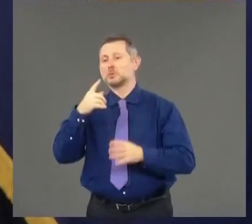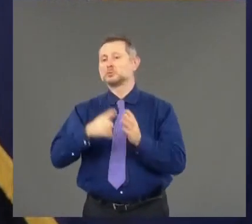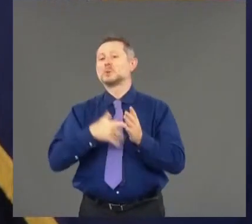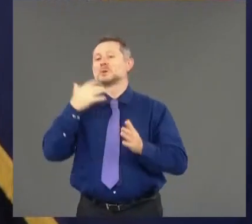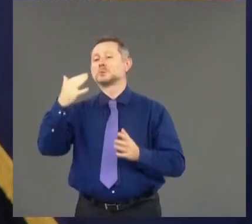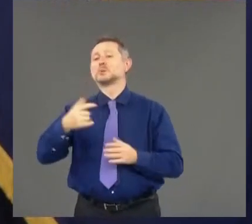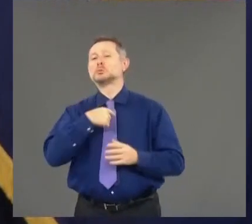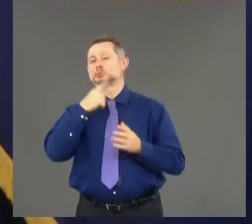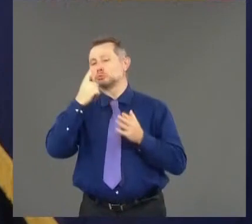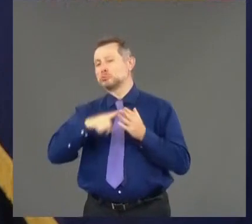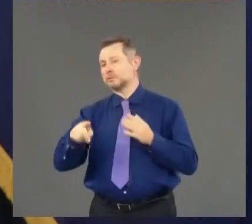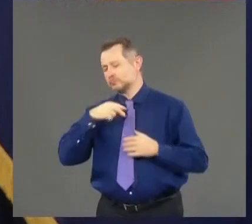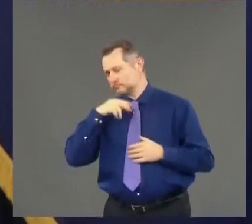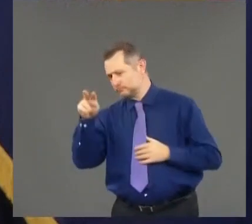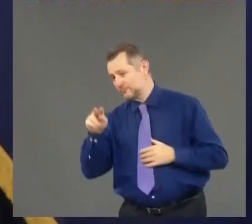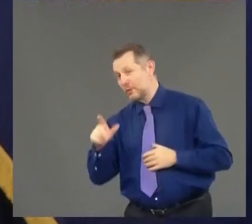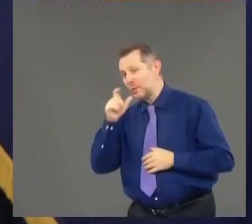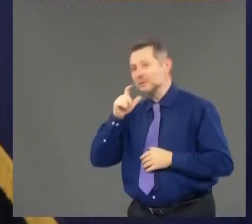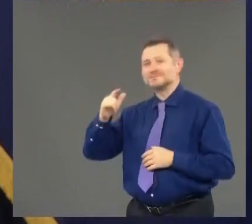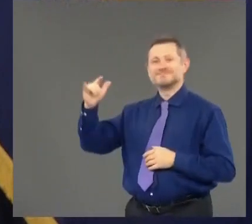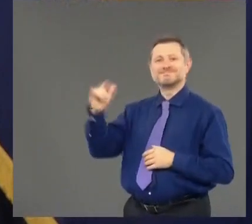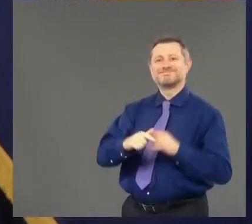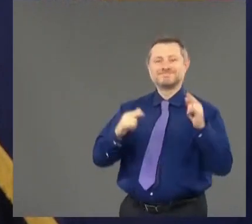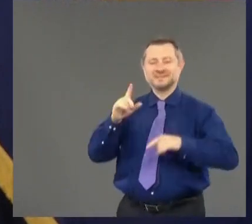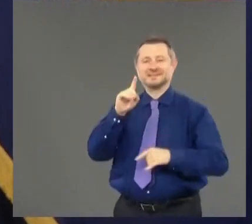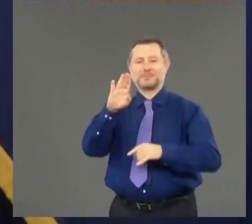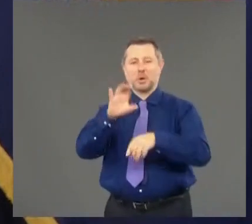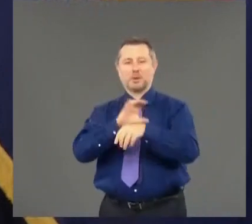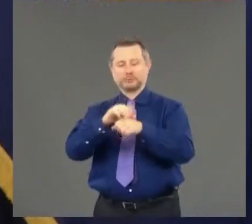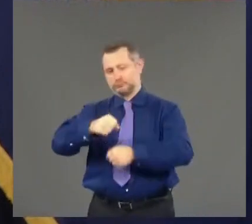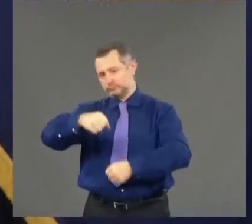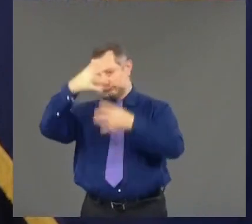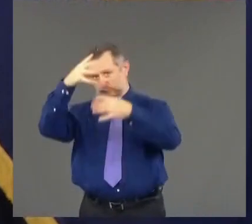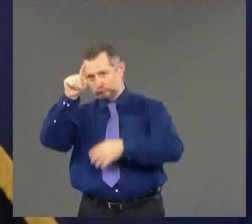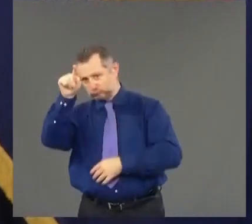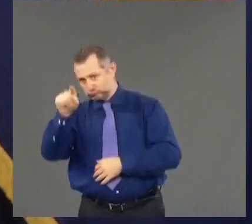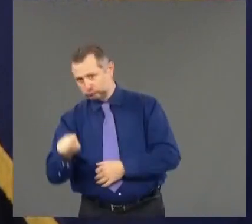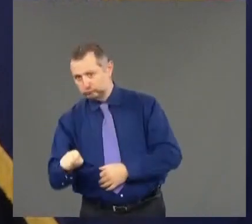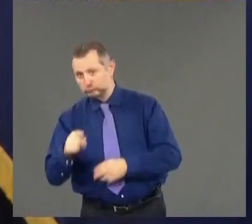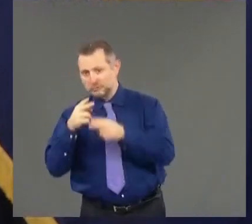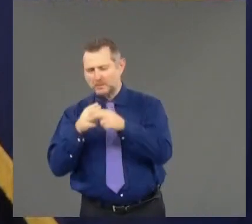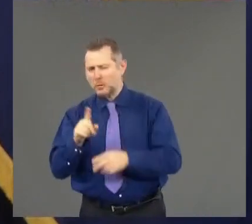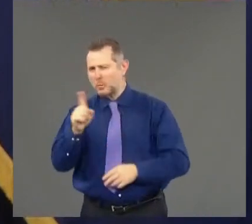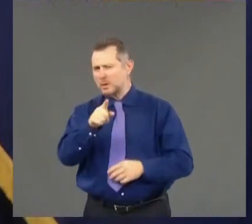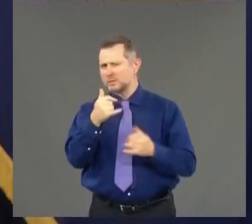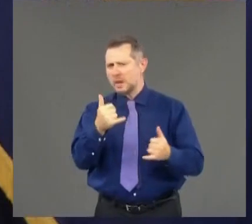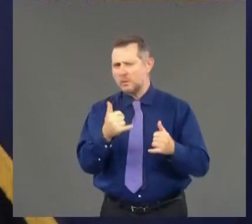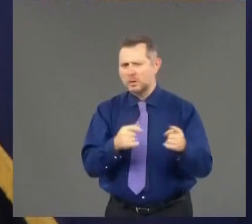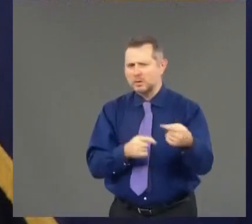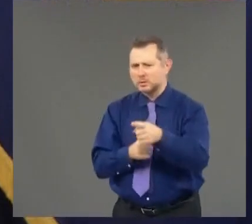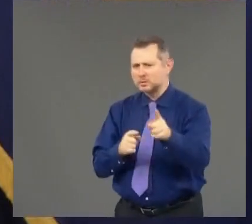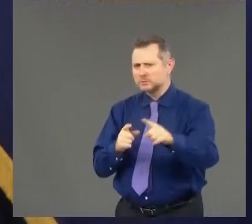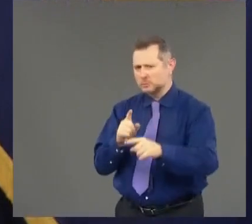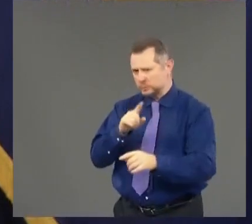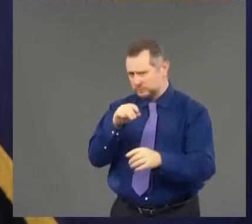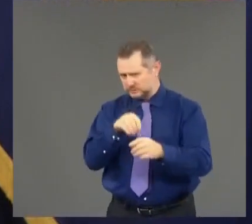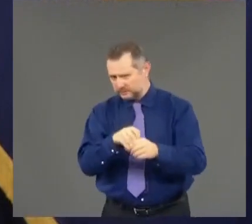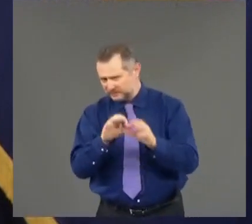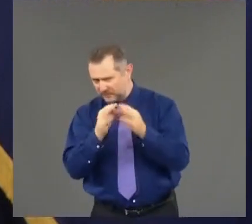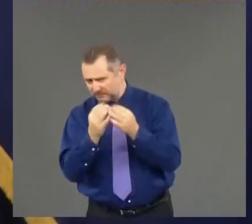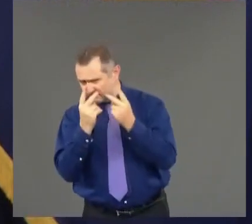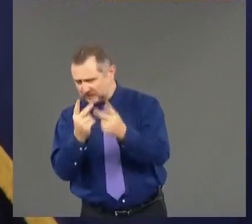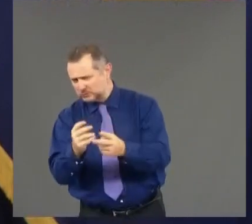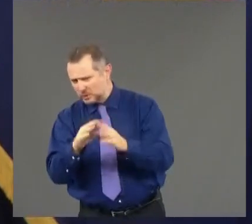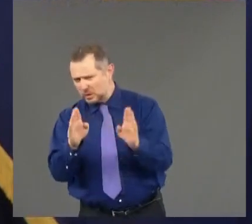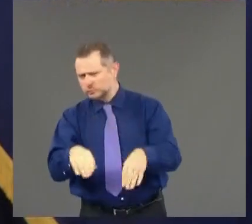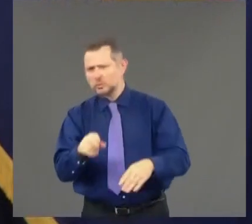that database to find out where you are. Are you in a home? What is the home? Let